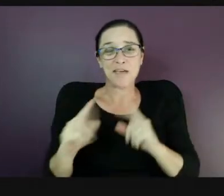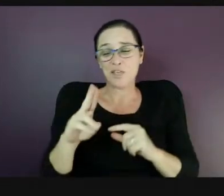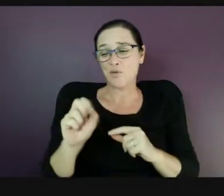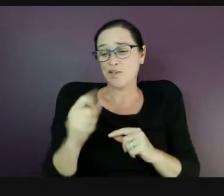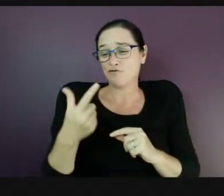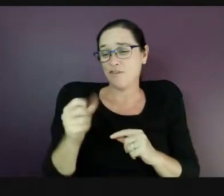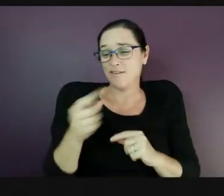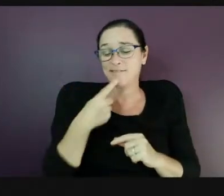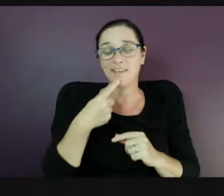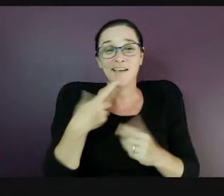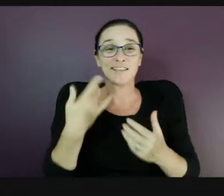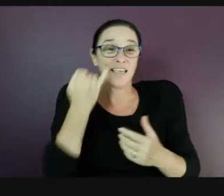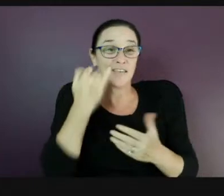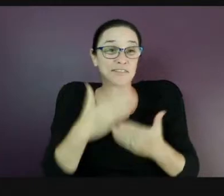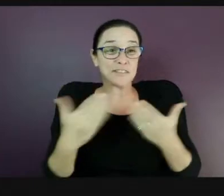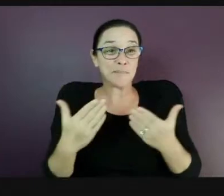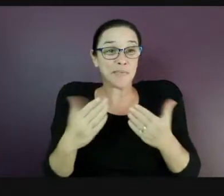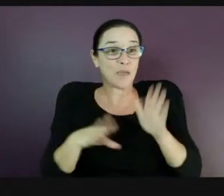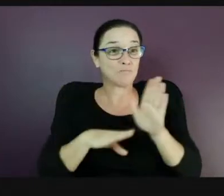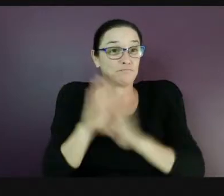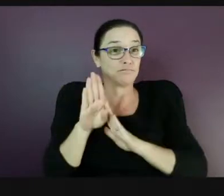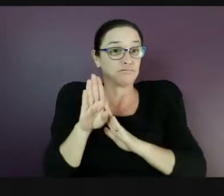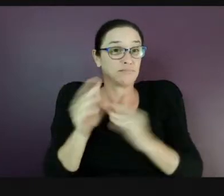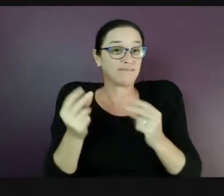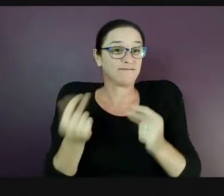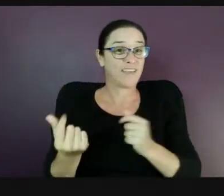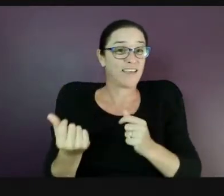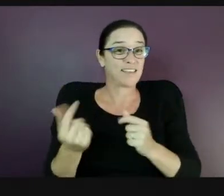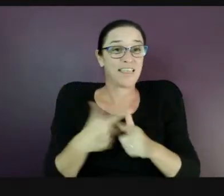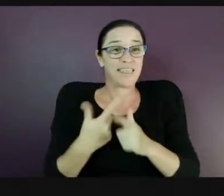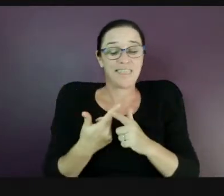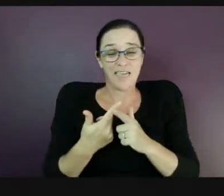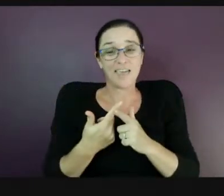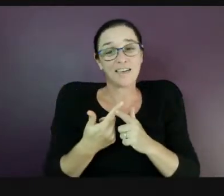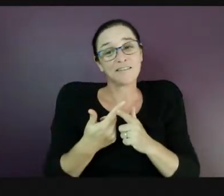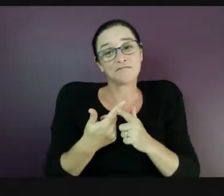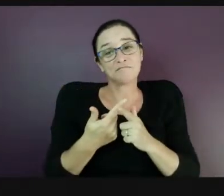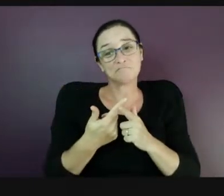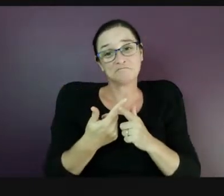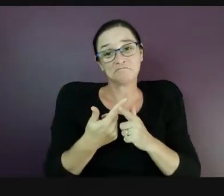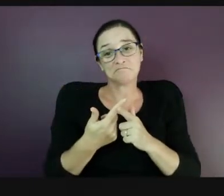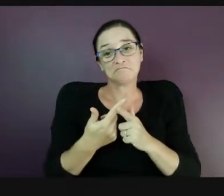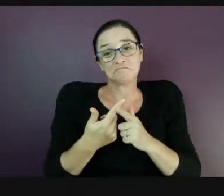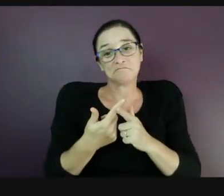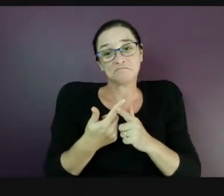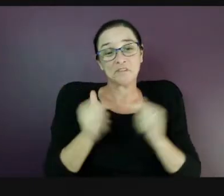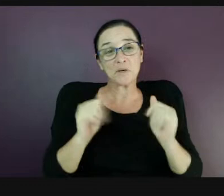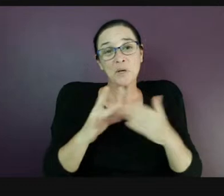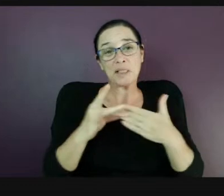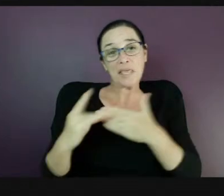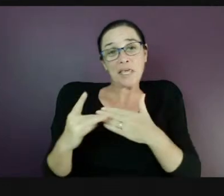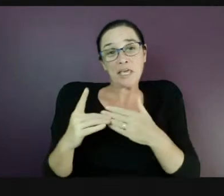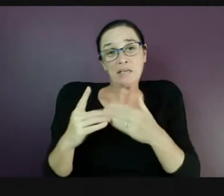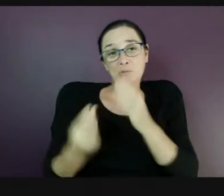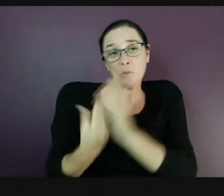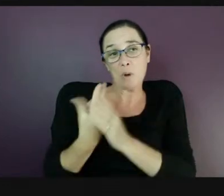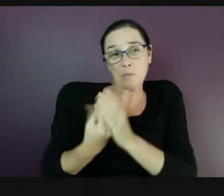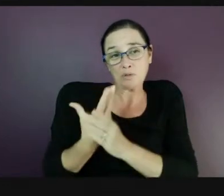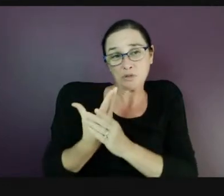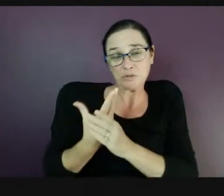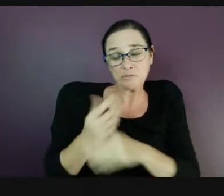were to escalate, then it could quickly lead to an eruption. We'll wait and see. I